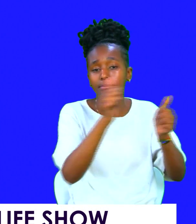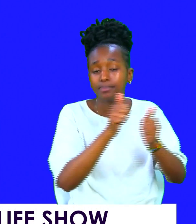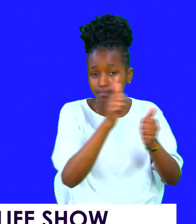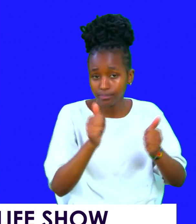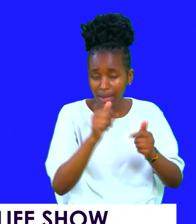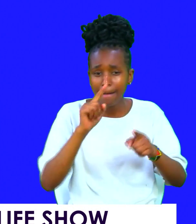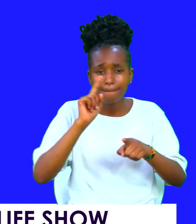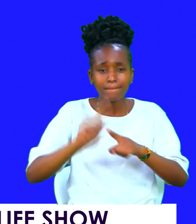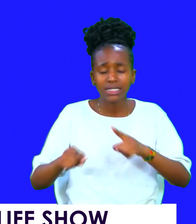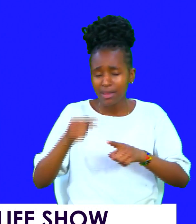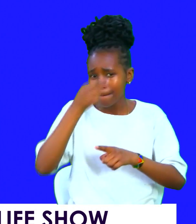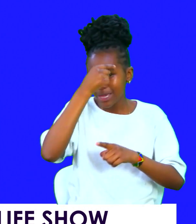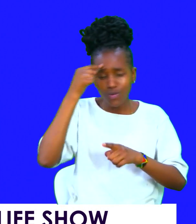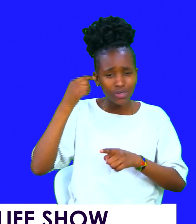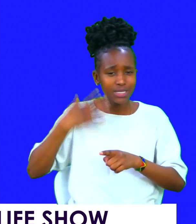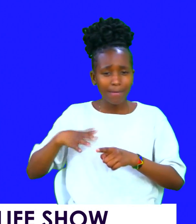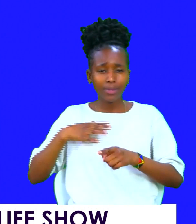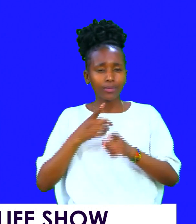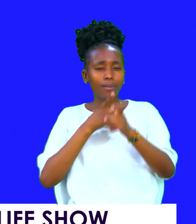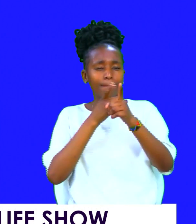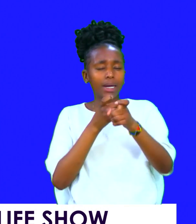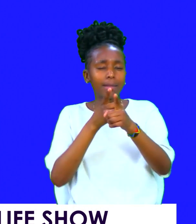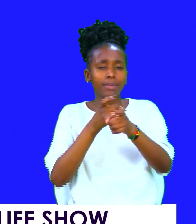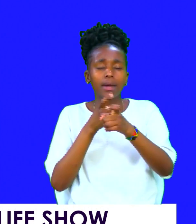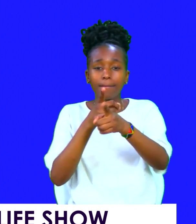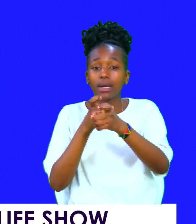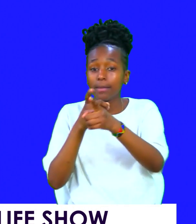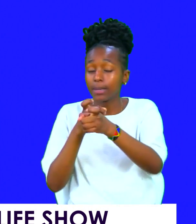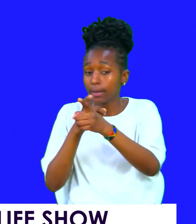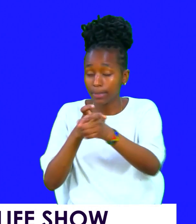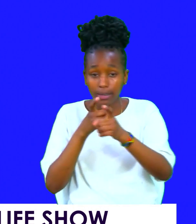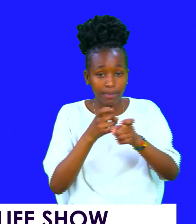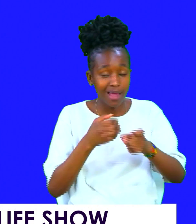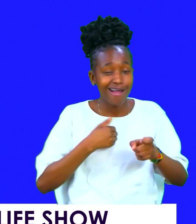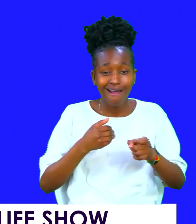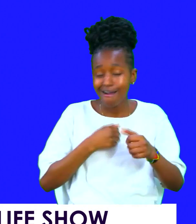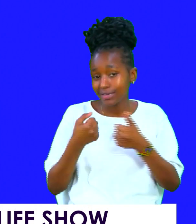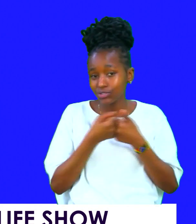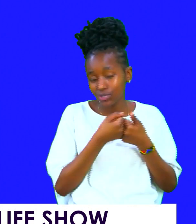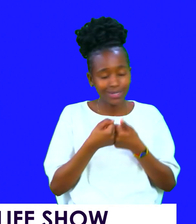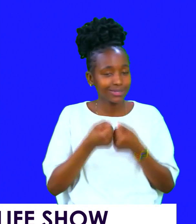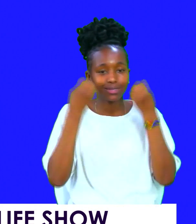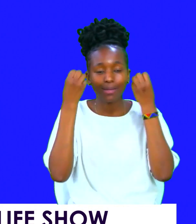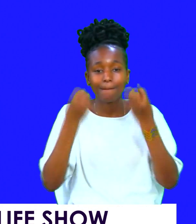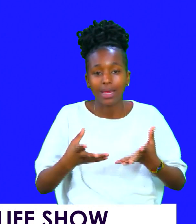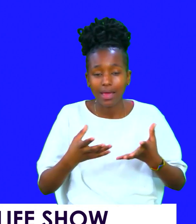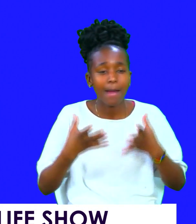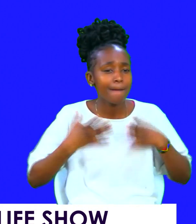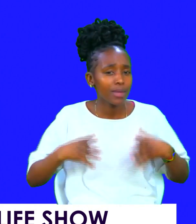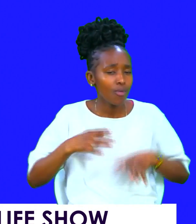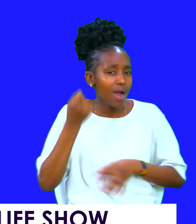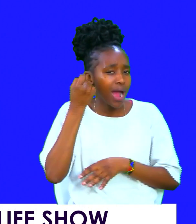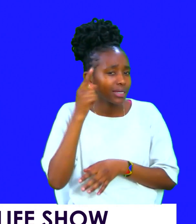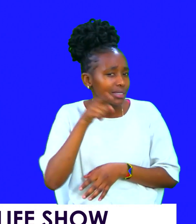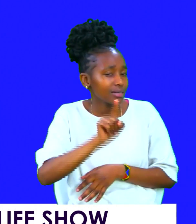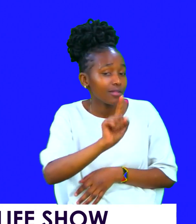but out of criticism, the challenge of criticism, people not understanding